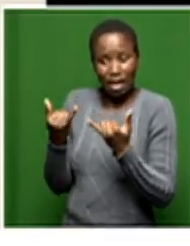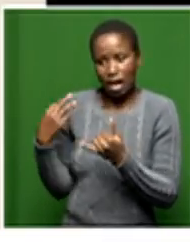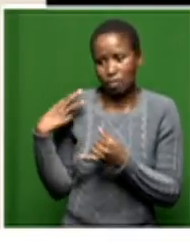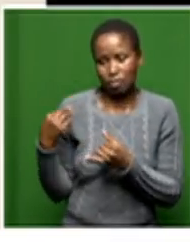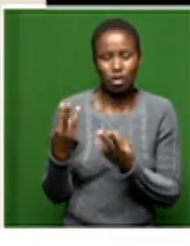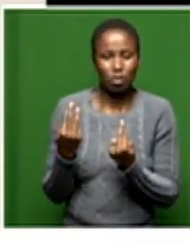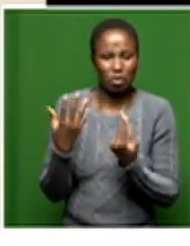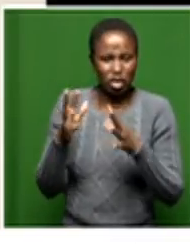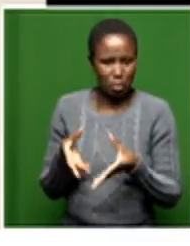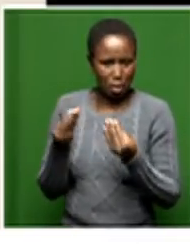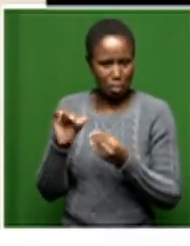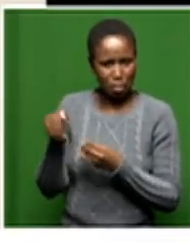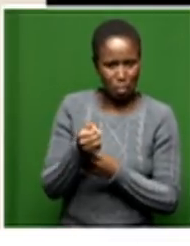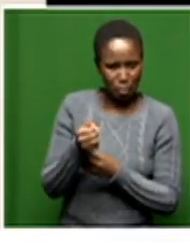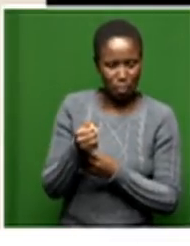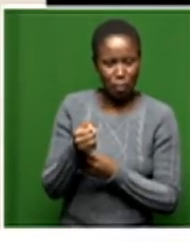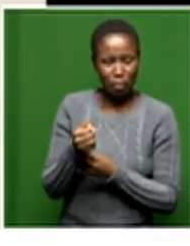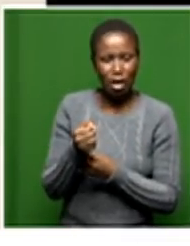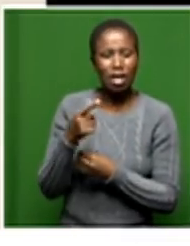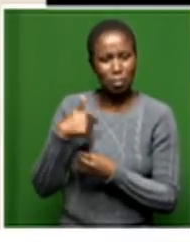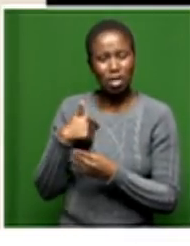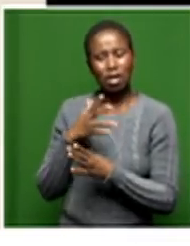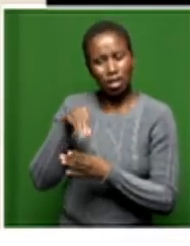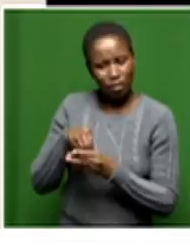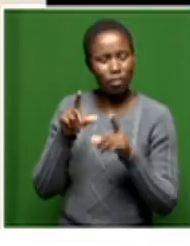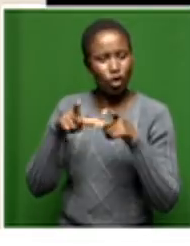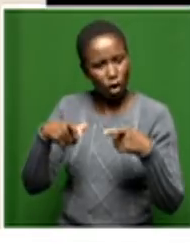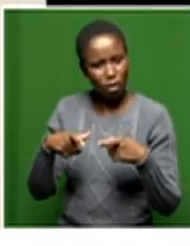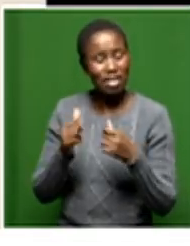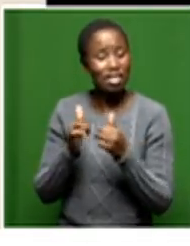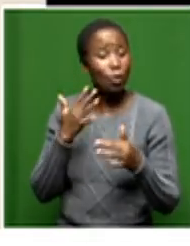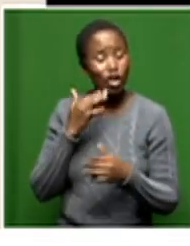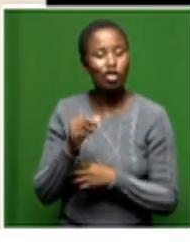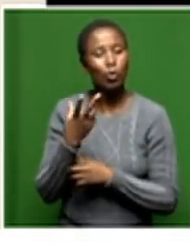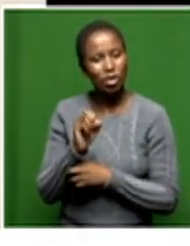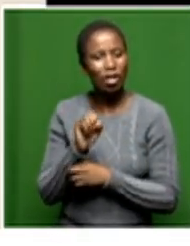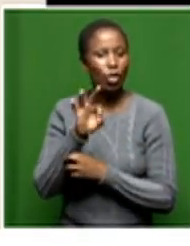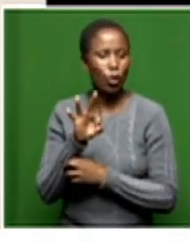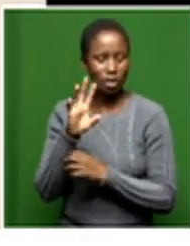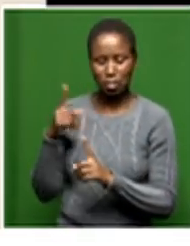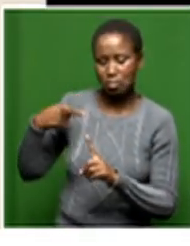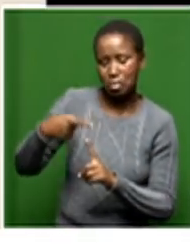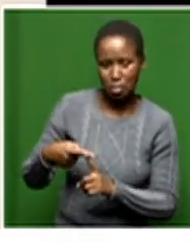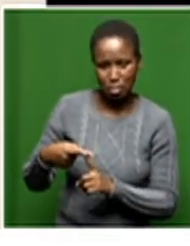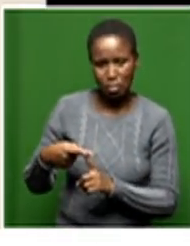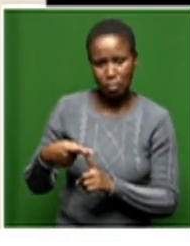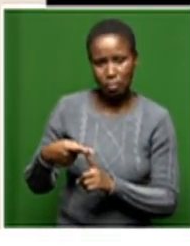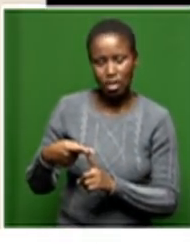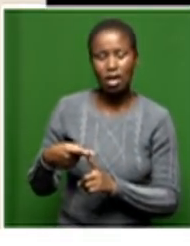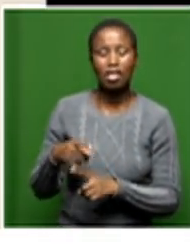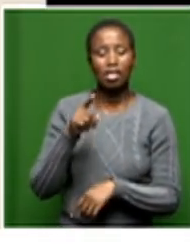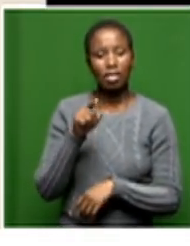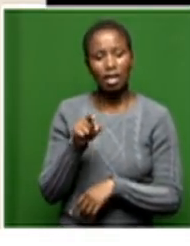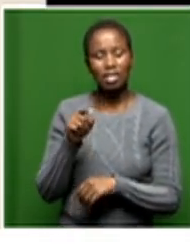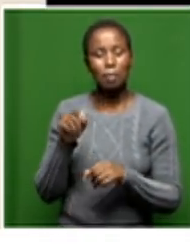except, but public enterprises in particular. I was a member of that committee since 2013. And the issues with bedevil most of